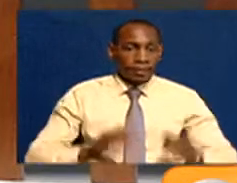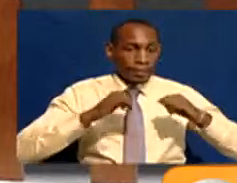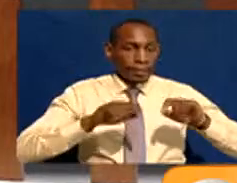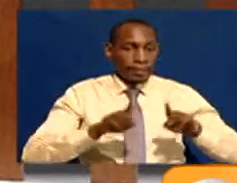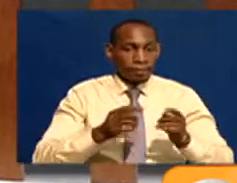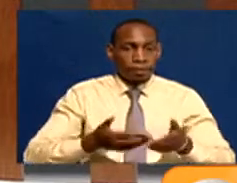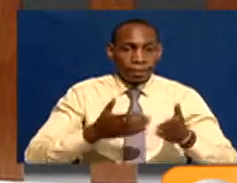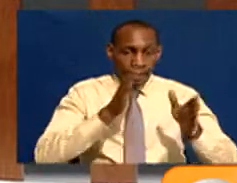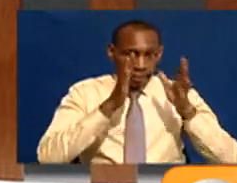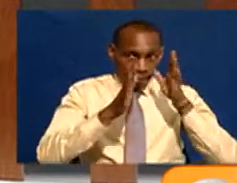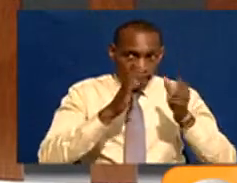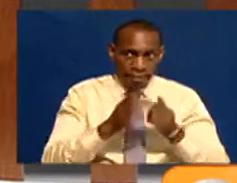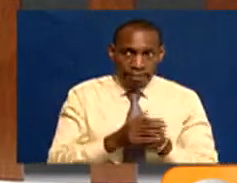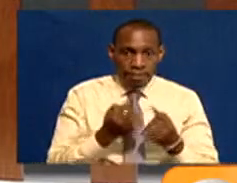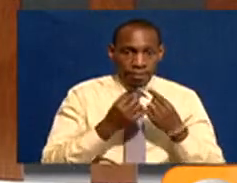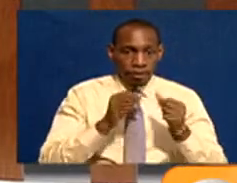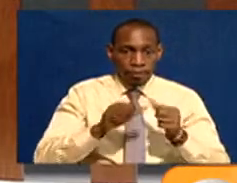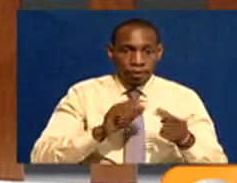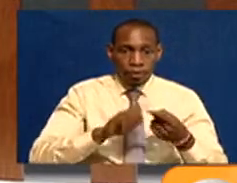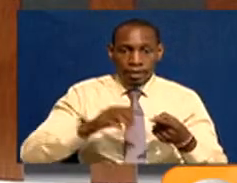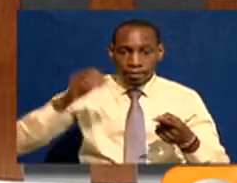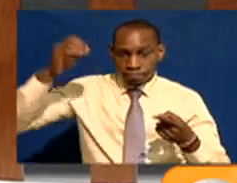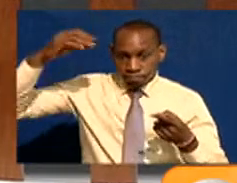offer incentives. I've talked about power.